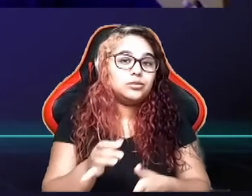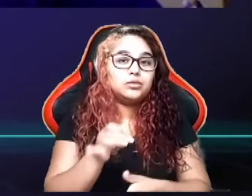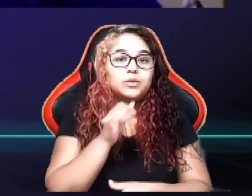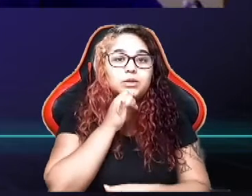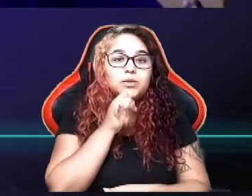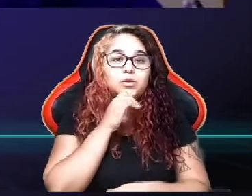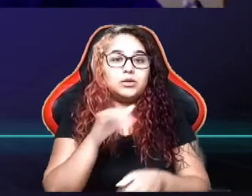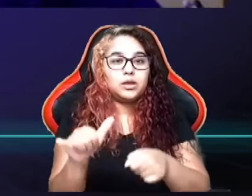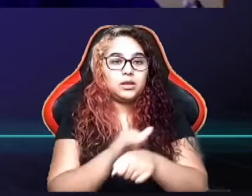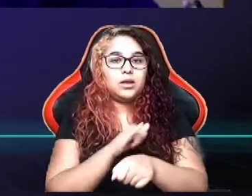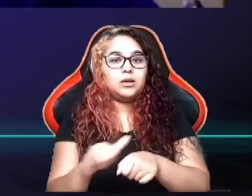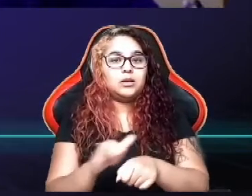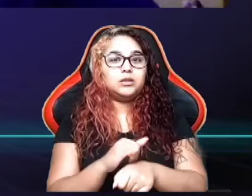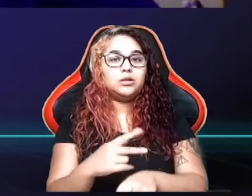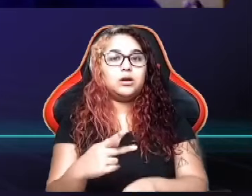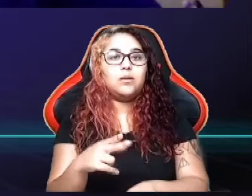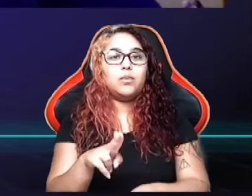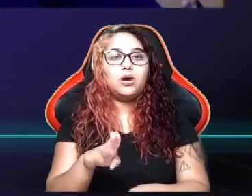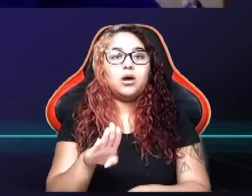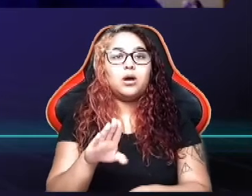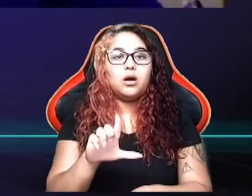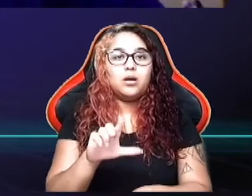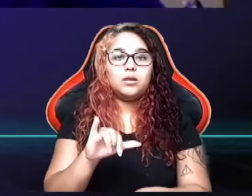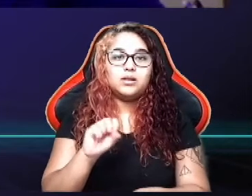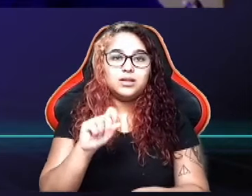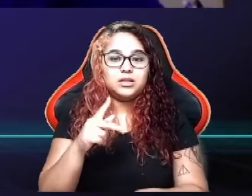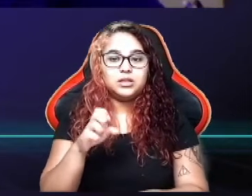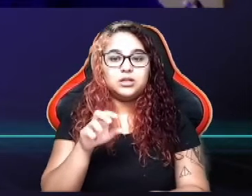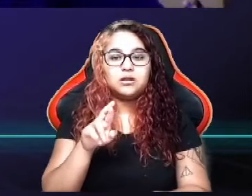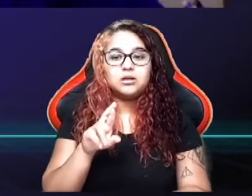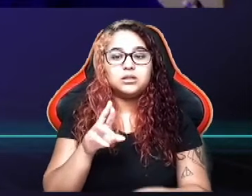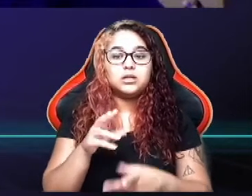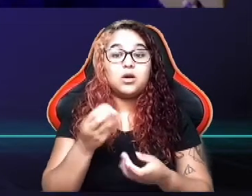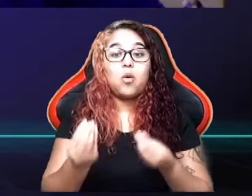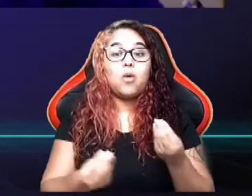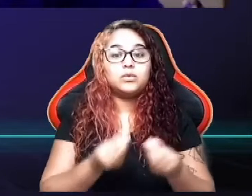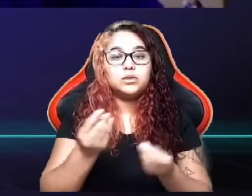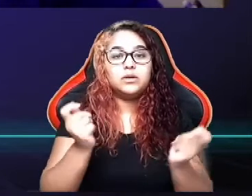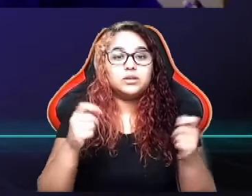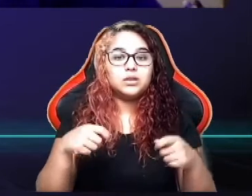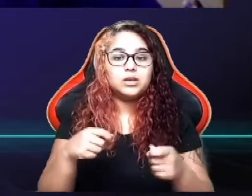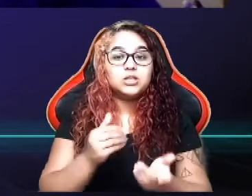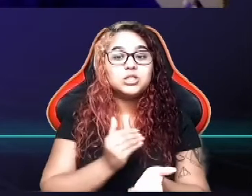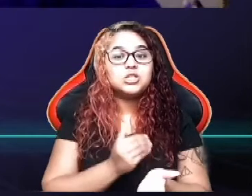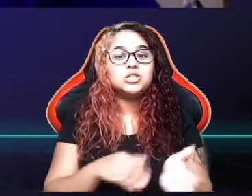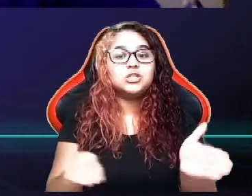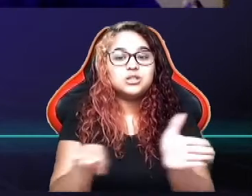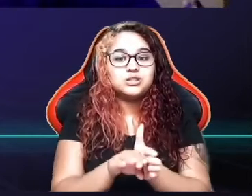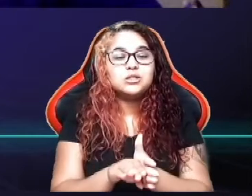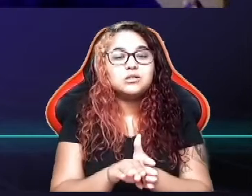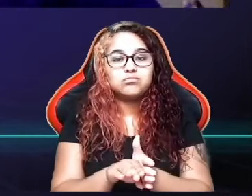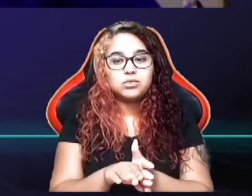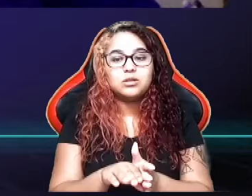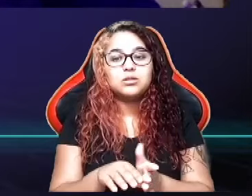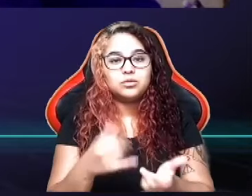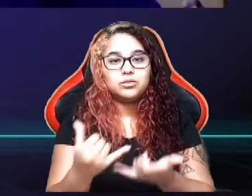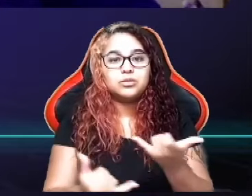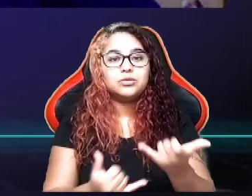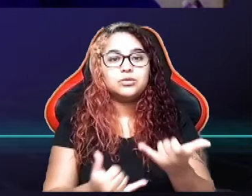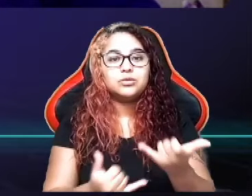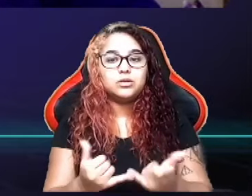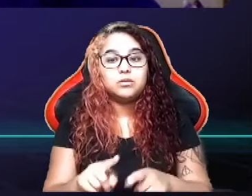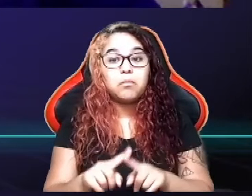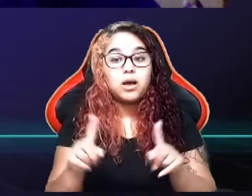of related to publishing a game. And that's how you're going to reach your players. But